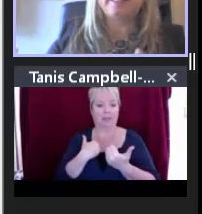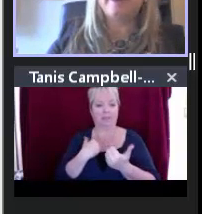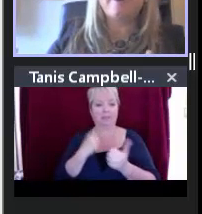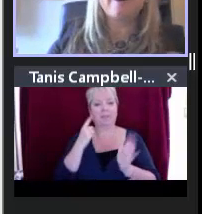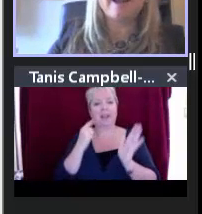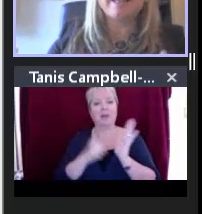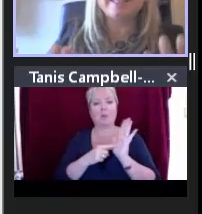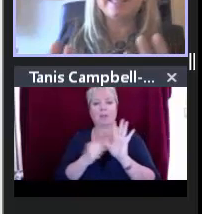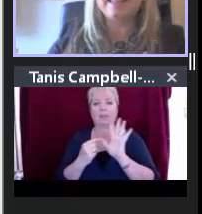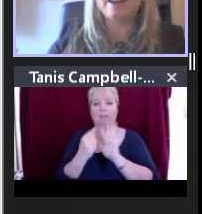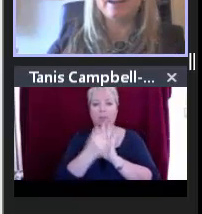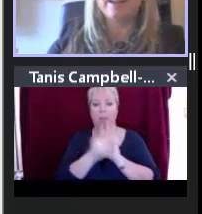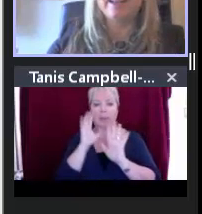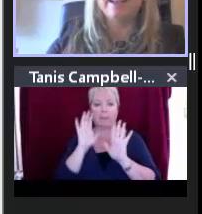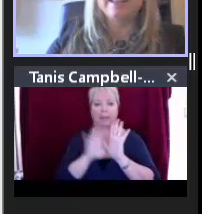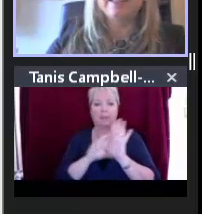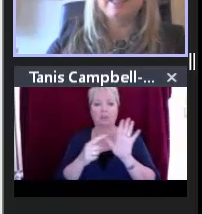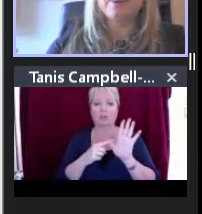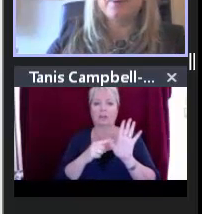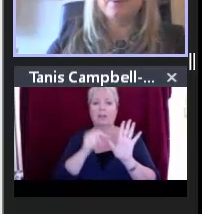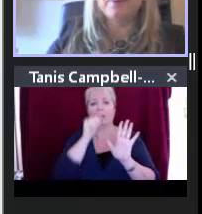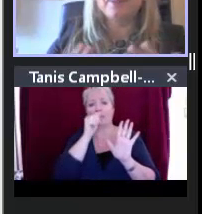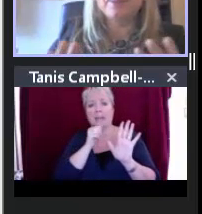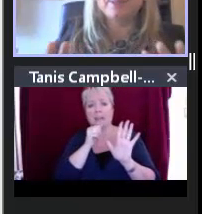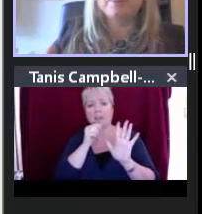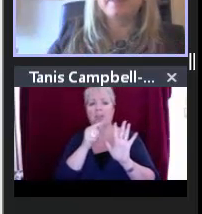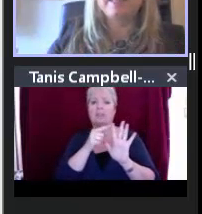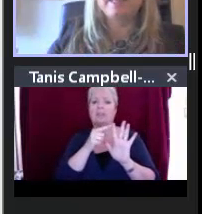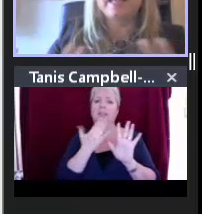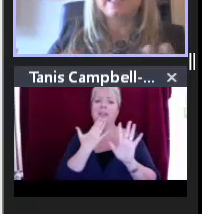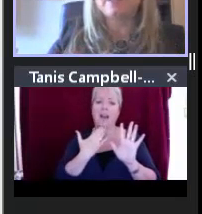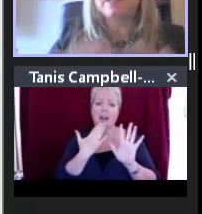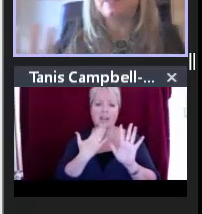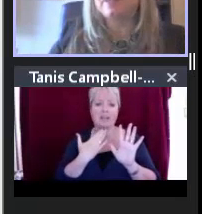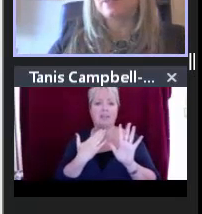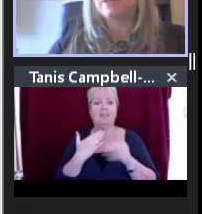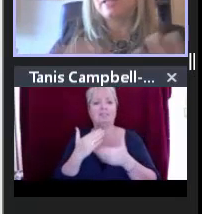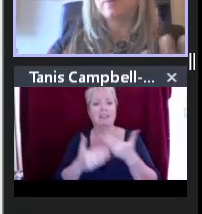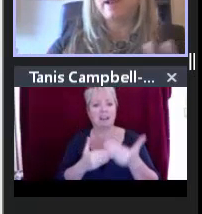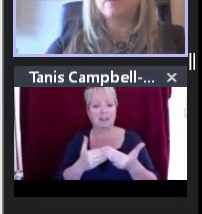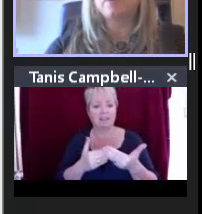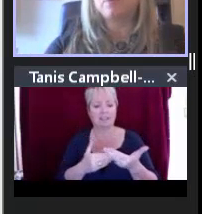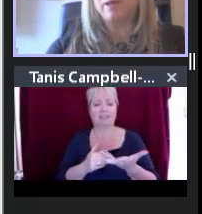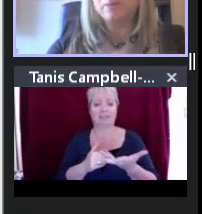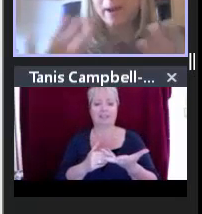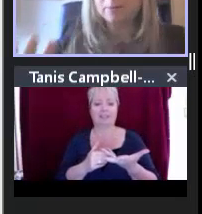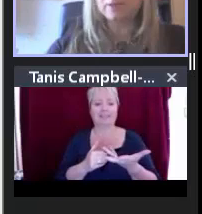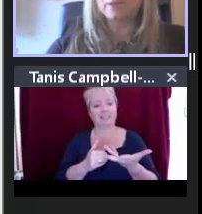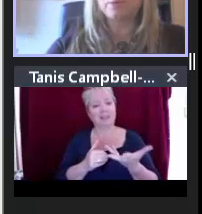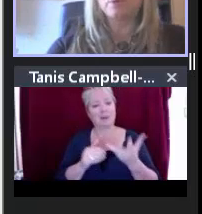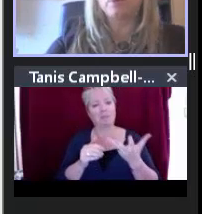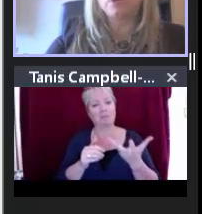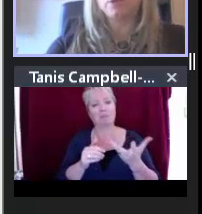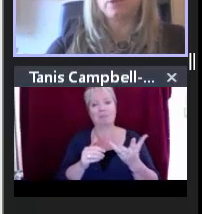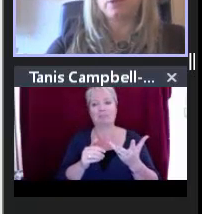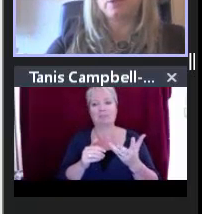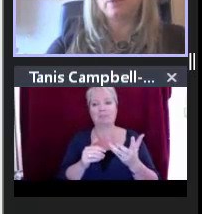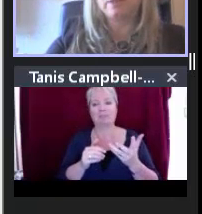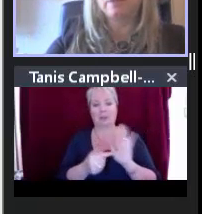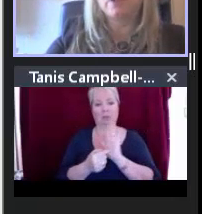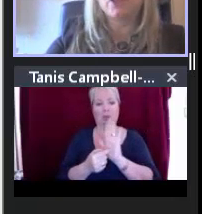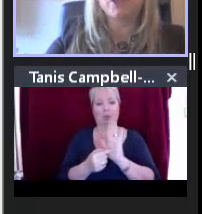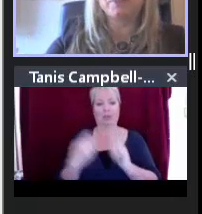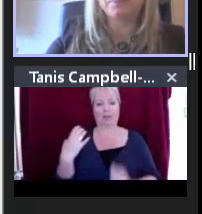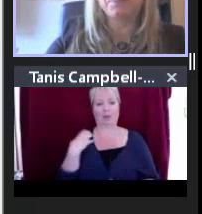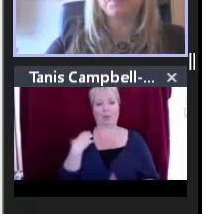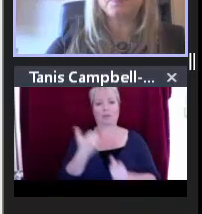patient, we see kind in there. So it's really nice. There's a nice well-rounded approach to this